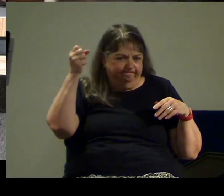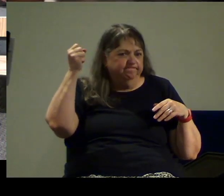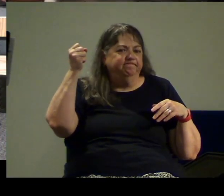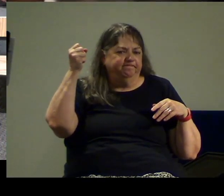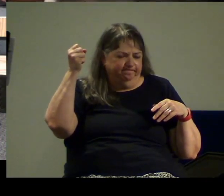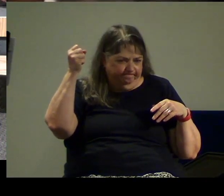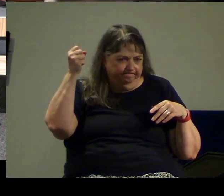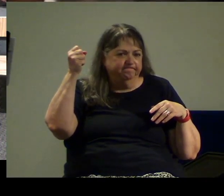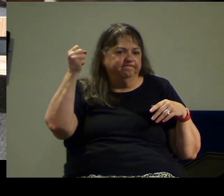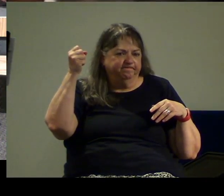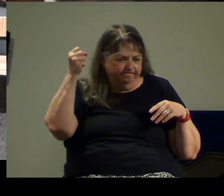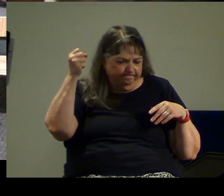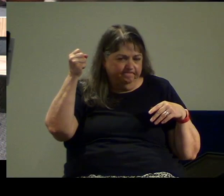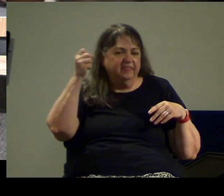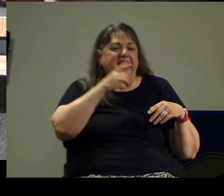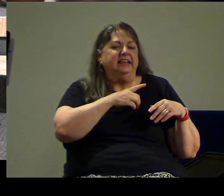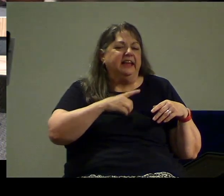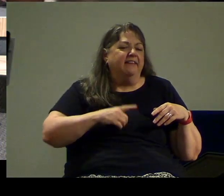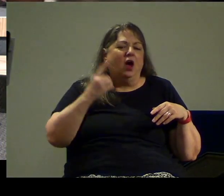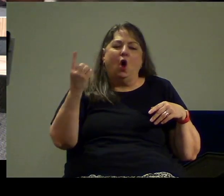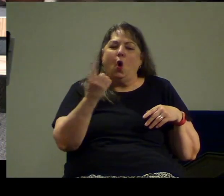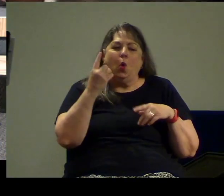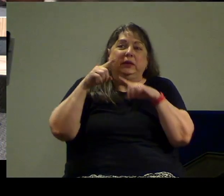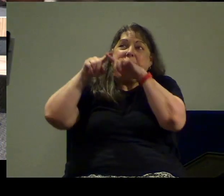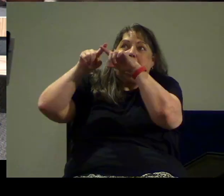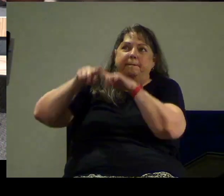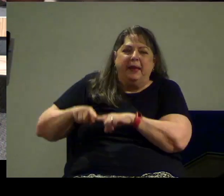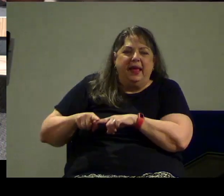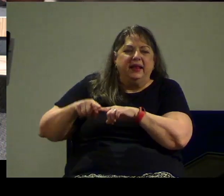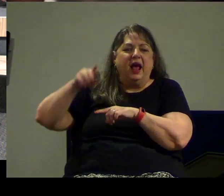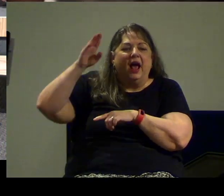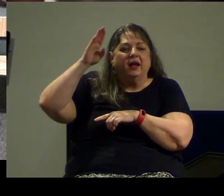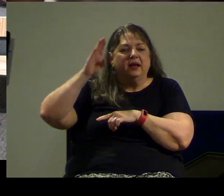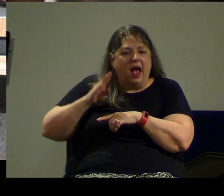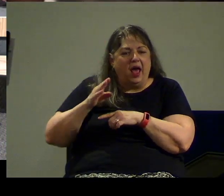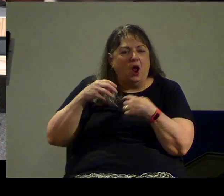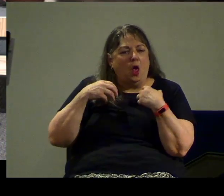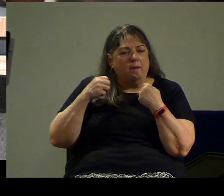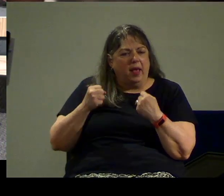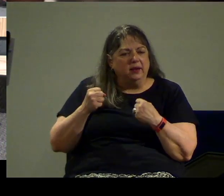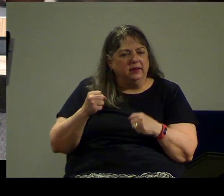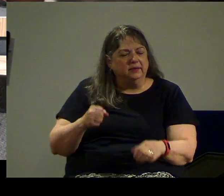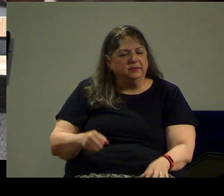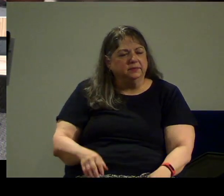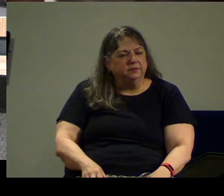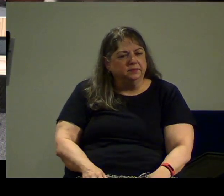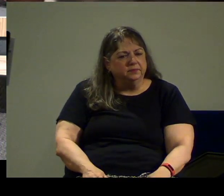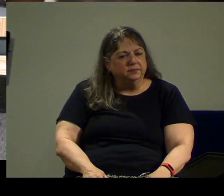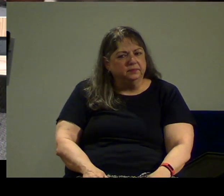all this here, he turned to the Lord God Almighty.